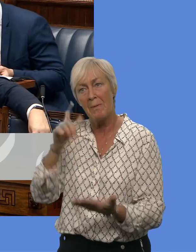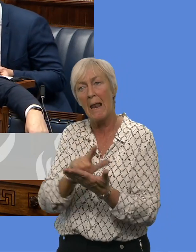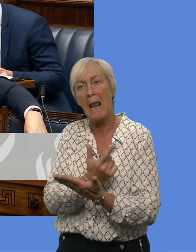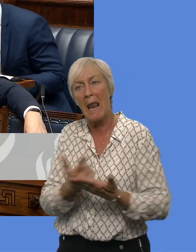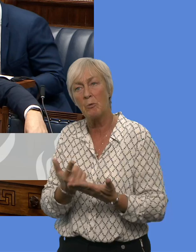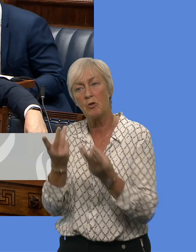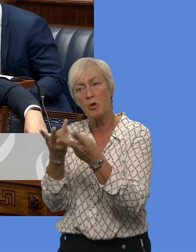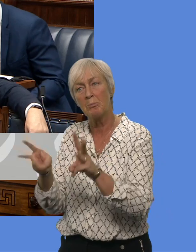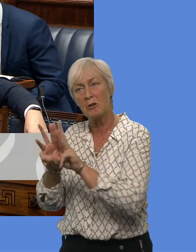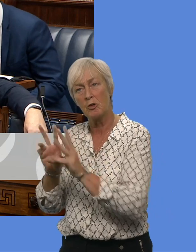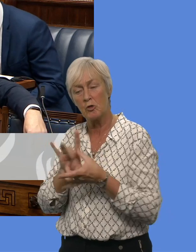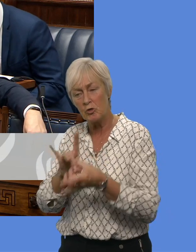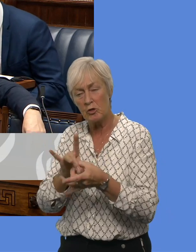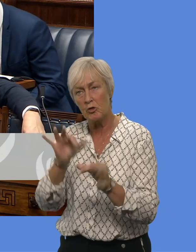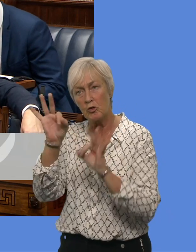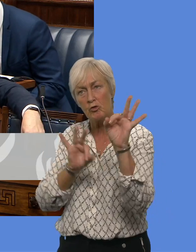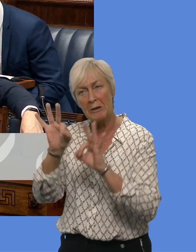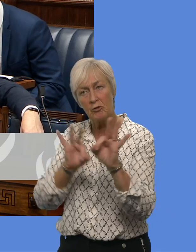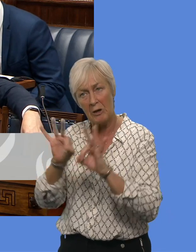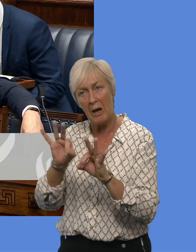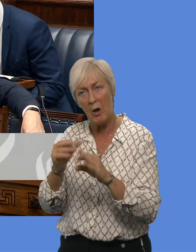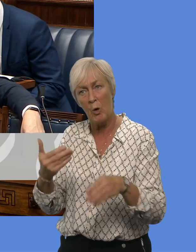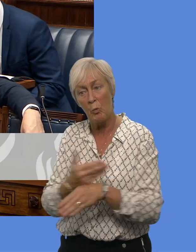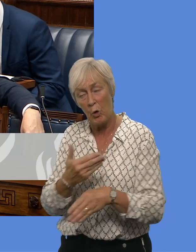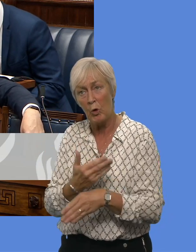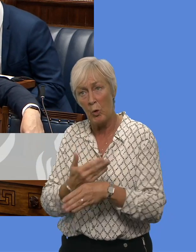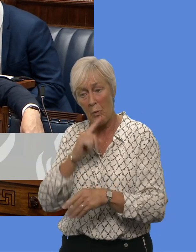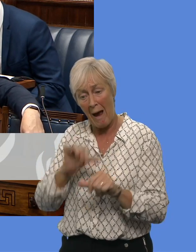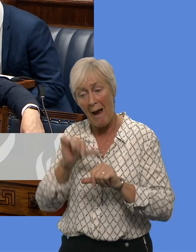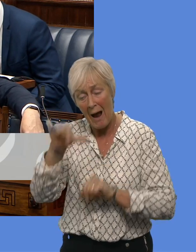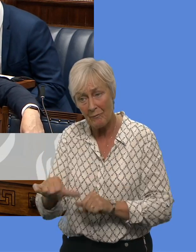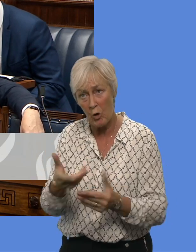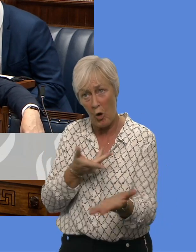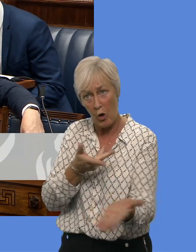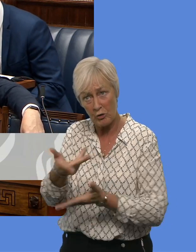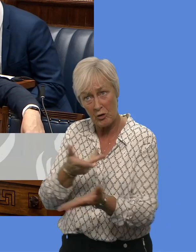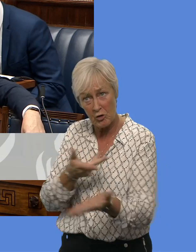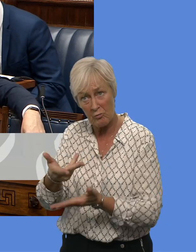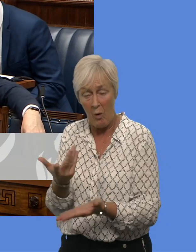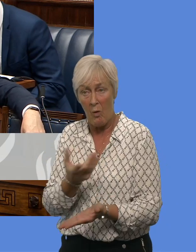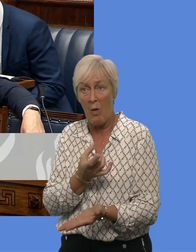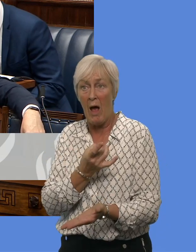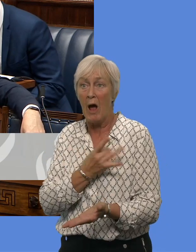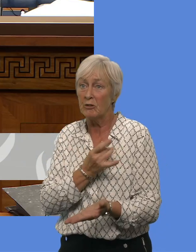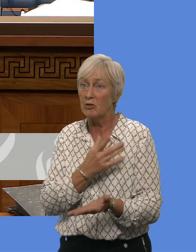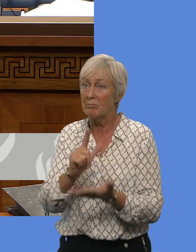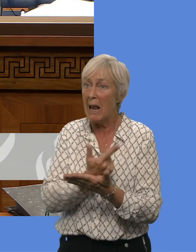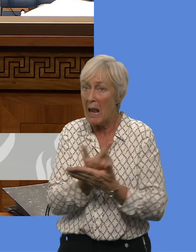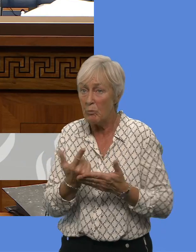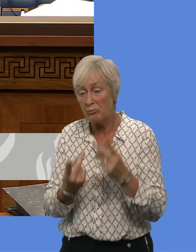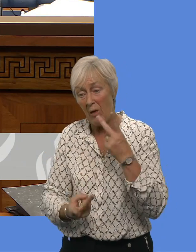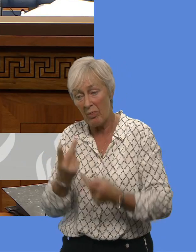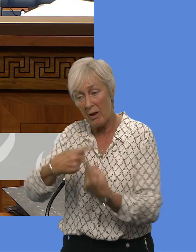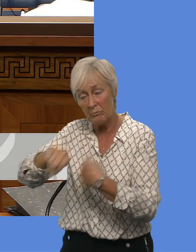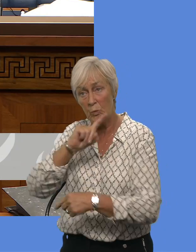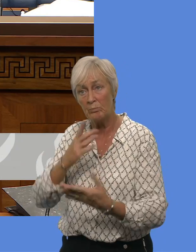and the associated strategy and work. Will there be, after consultation, and if the Irish language and other interested parties give